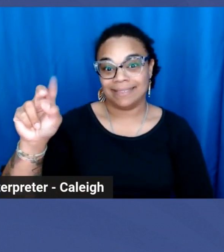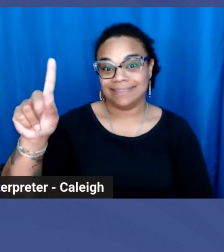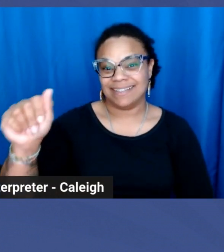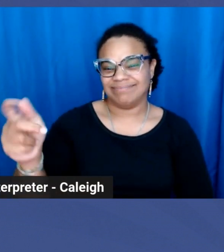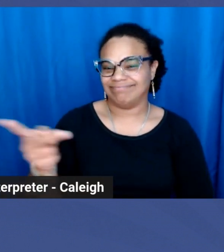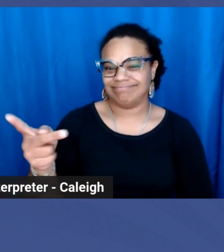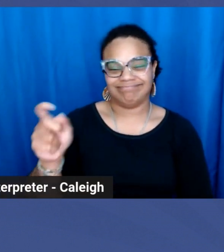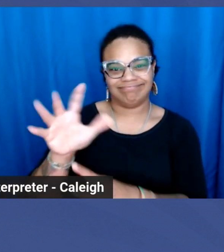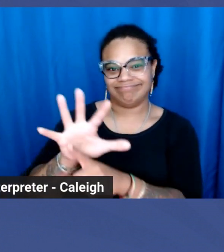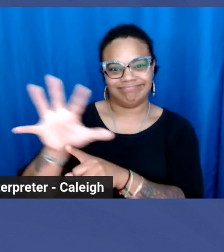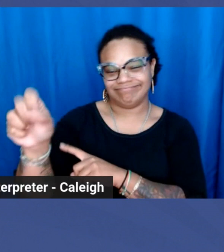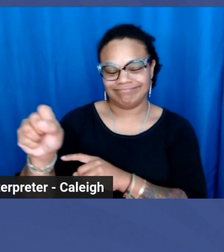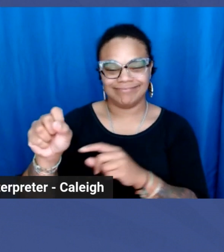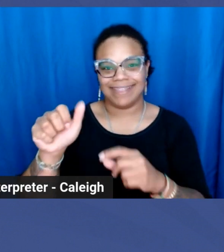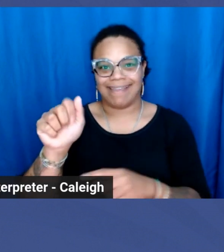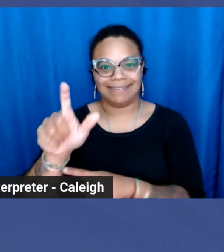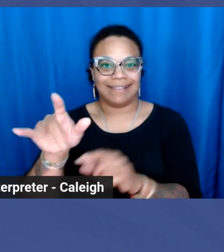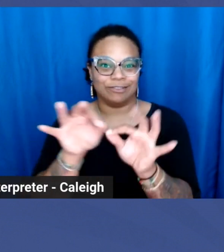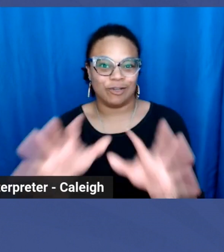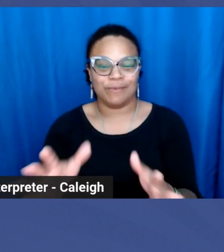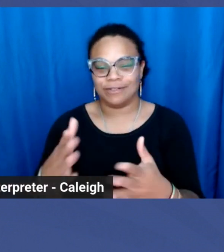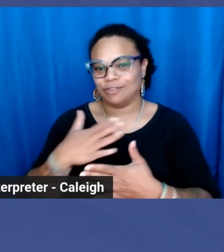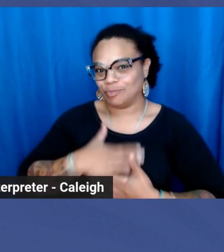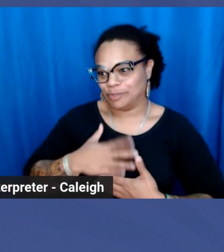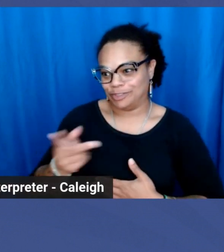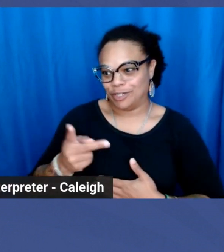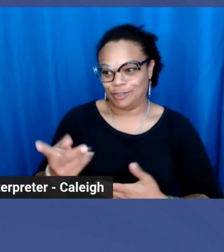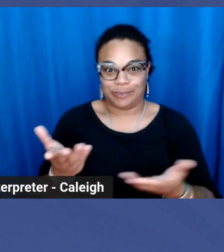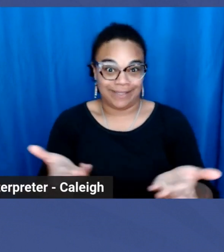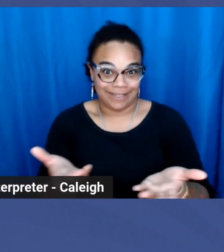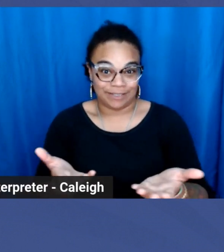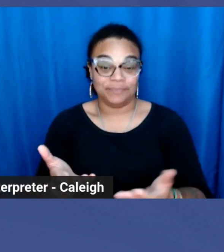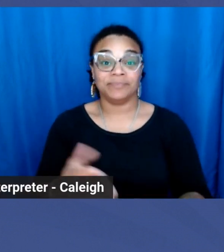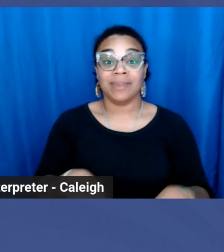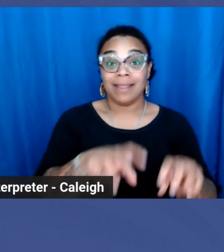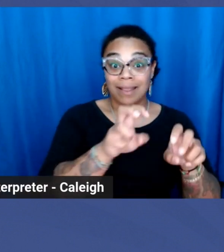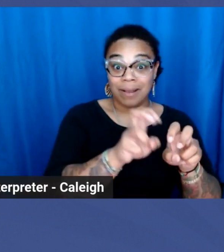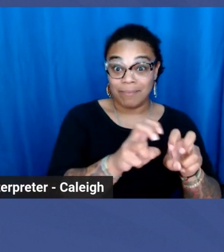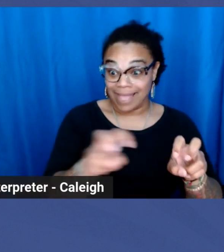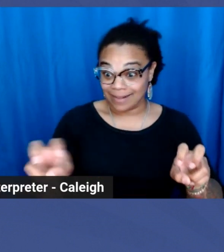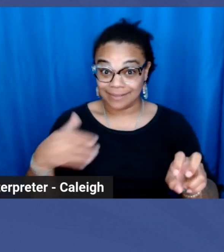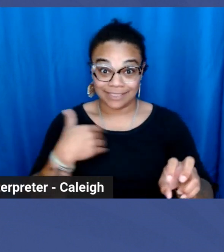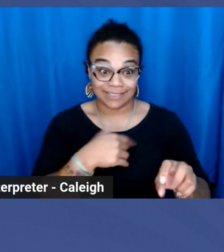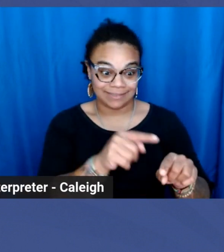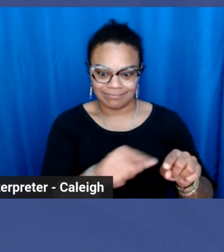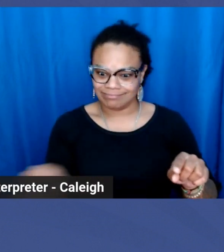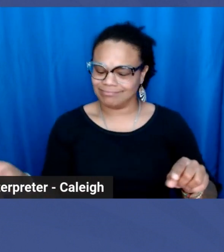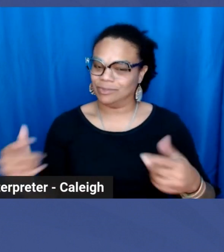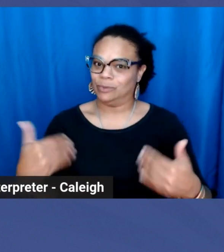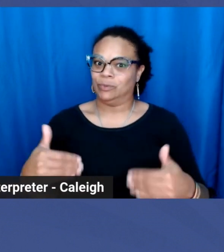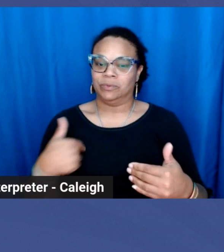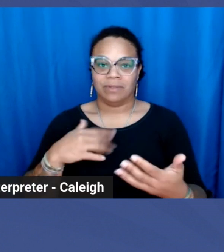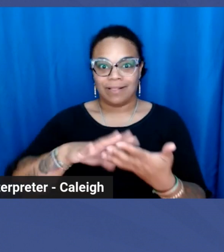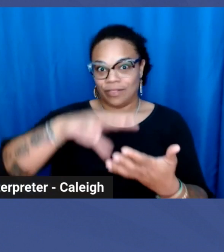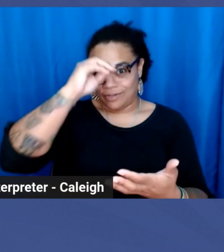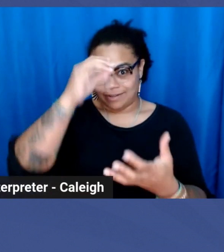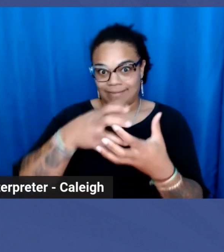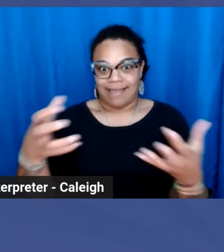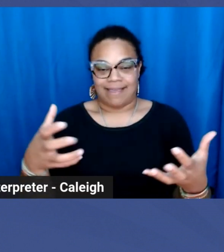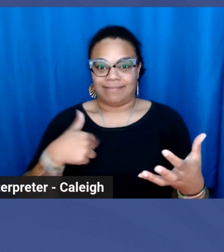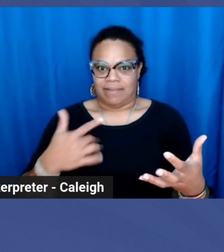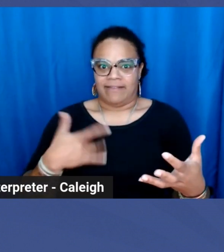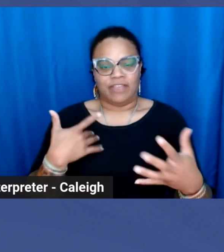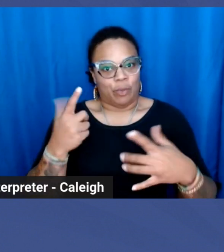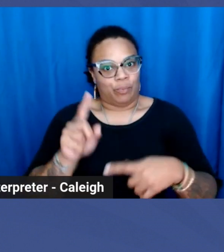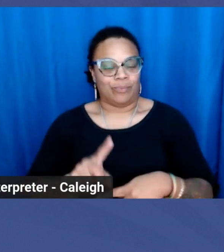interpreters. Really appreciate you being here. Our panelists, I learned a lot, and I consider it a privilege to be able to